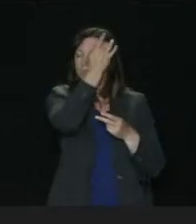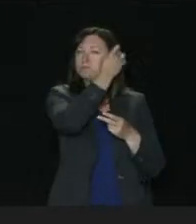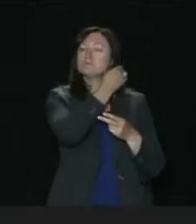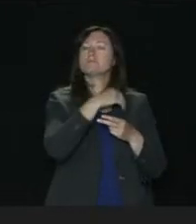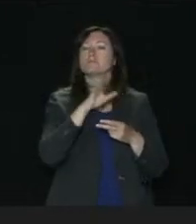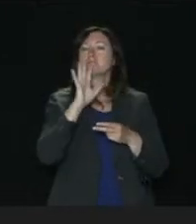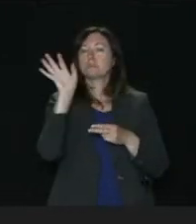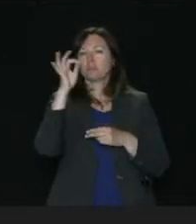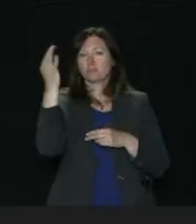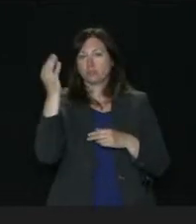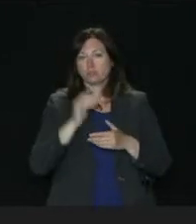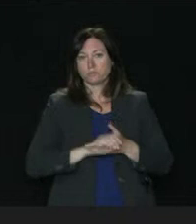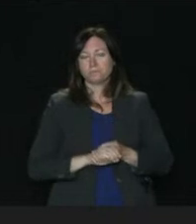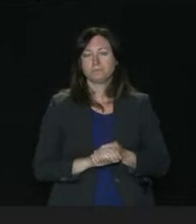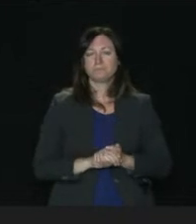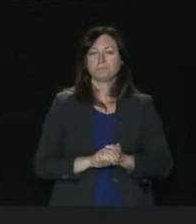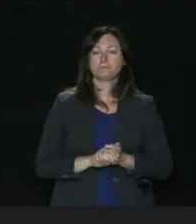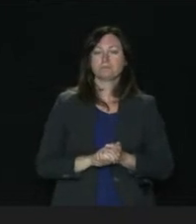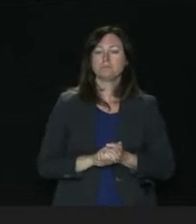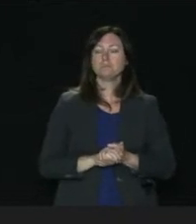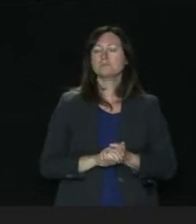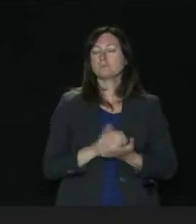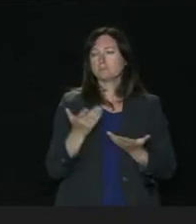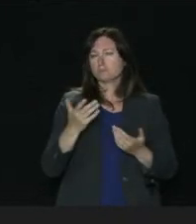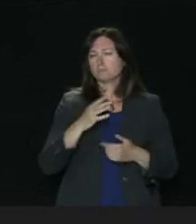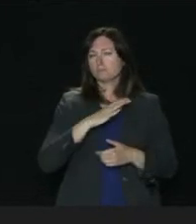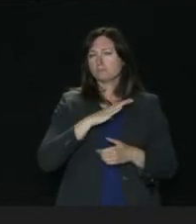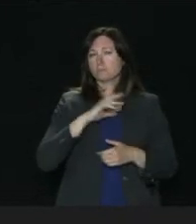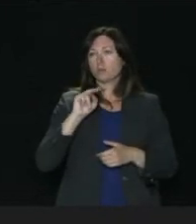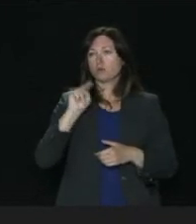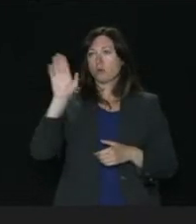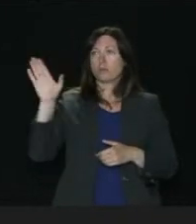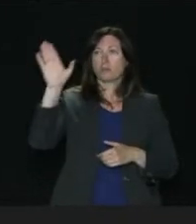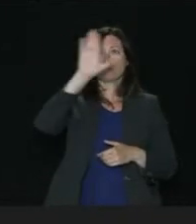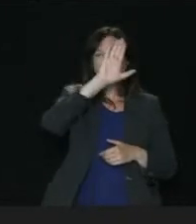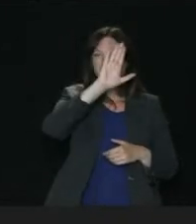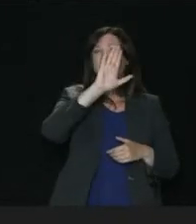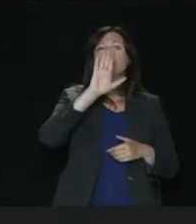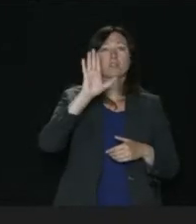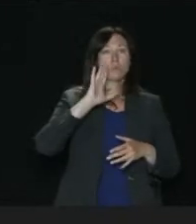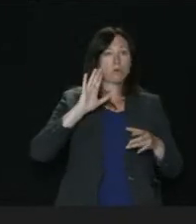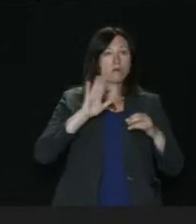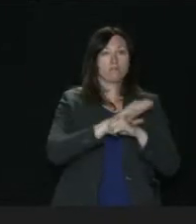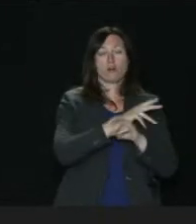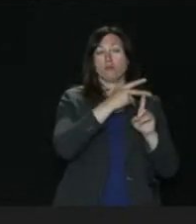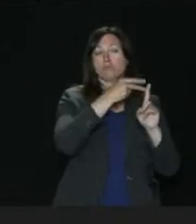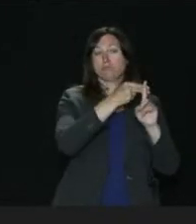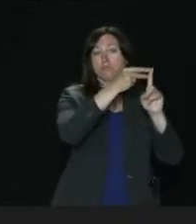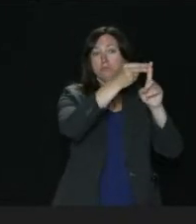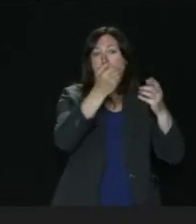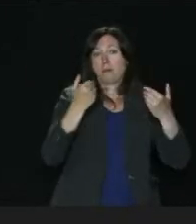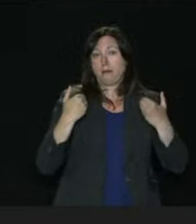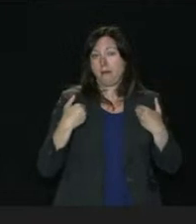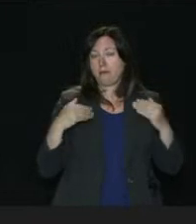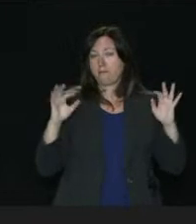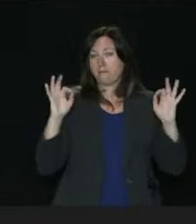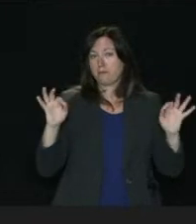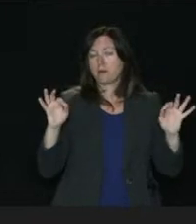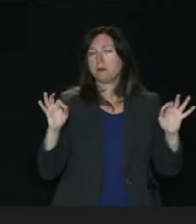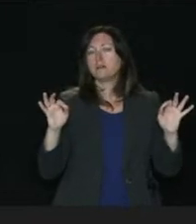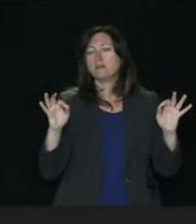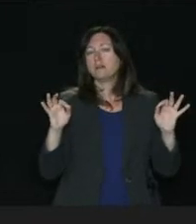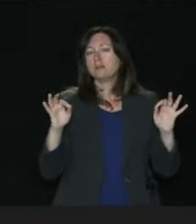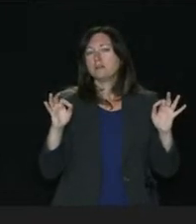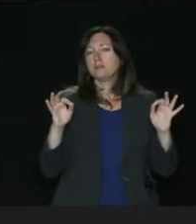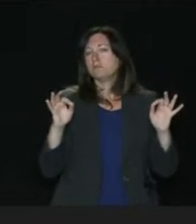If we look at the fact that territories will have received all of their doses already, I wondered at which point